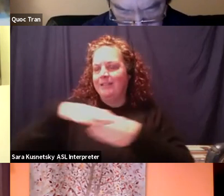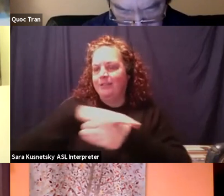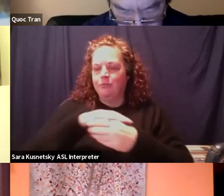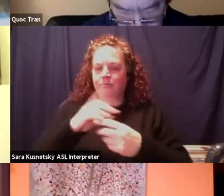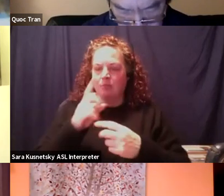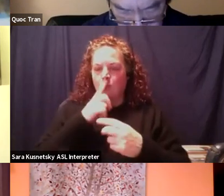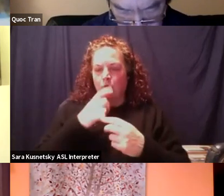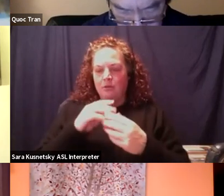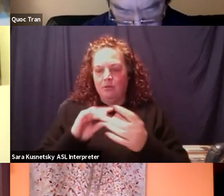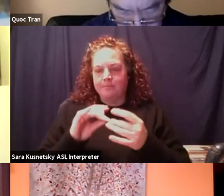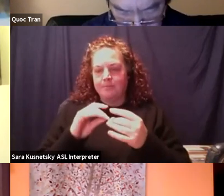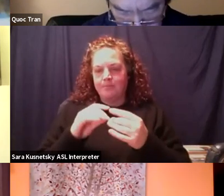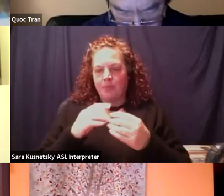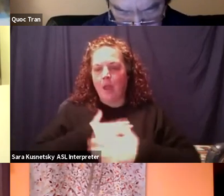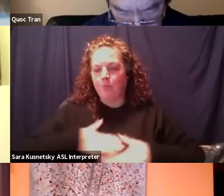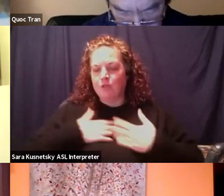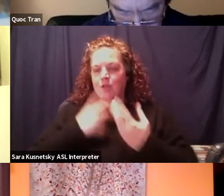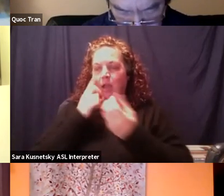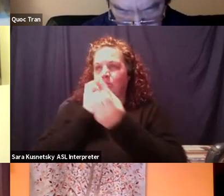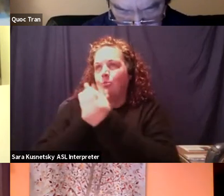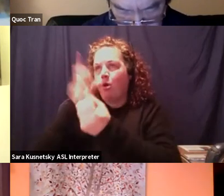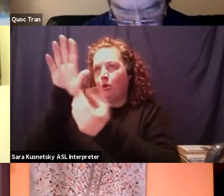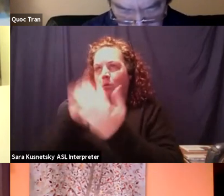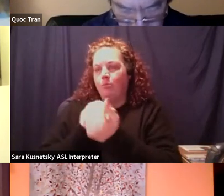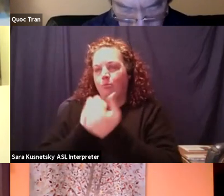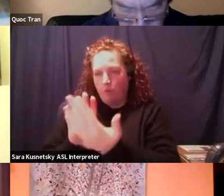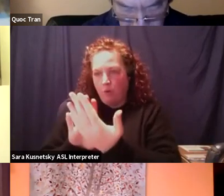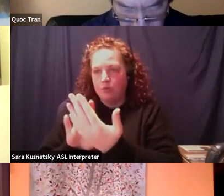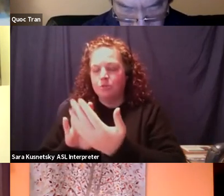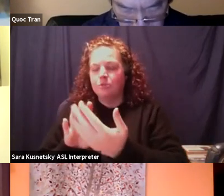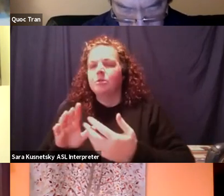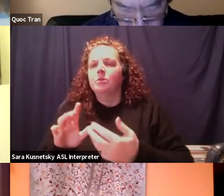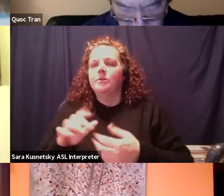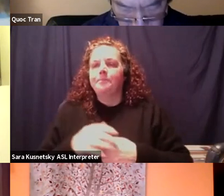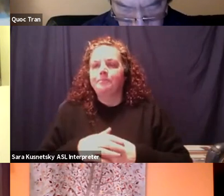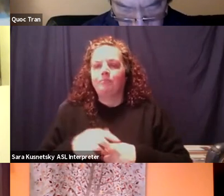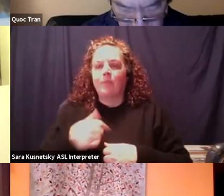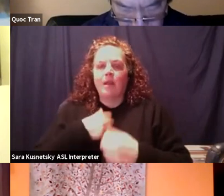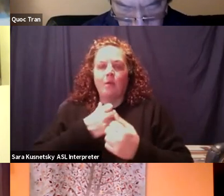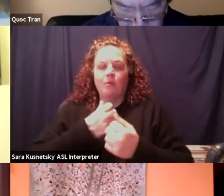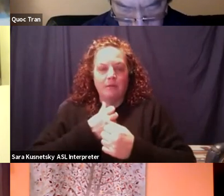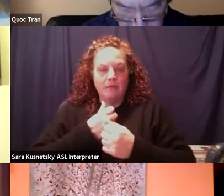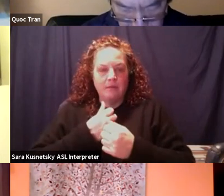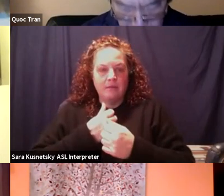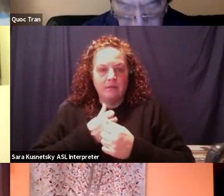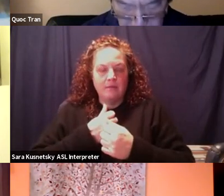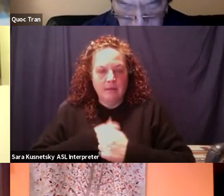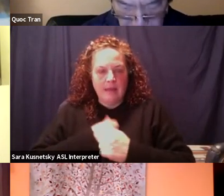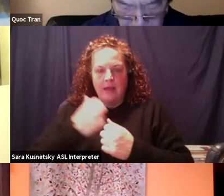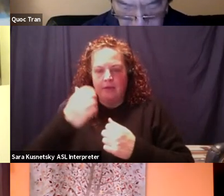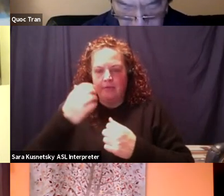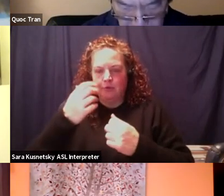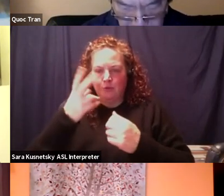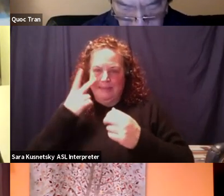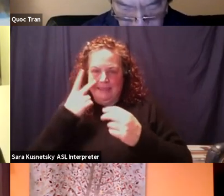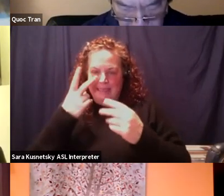say I appreciate and support your approach on this. And I would love to see how we push Excellence for All across our entire